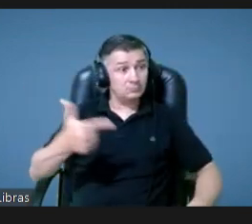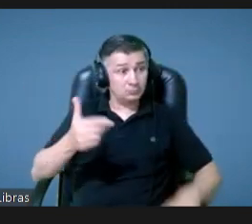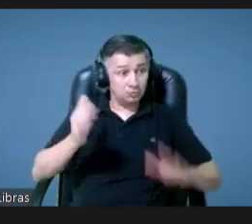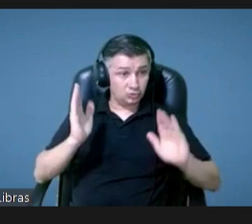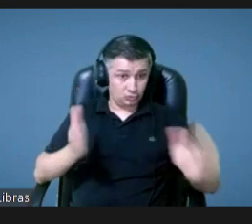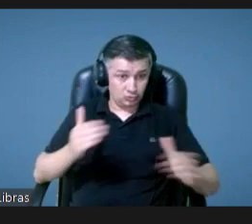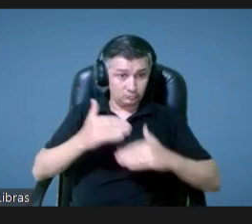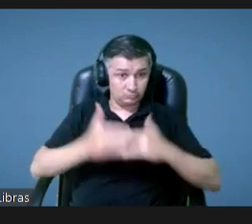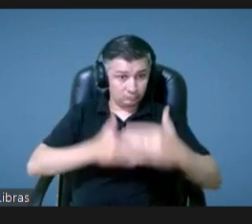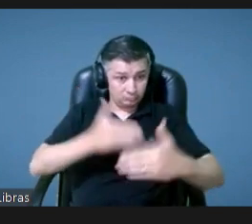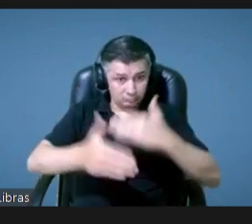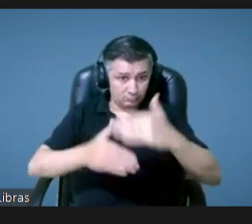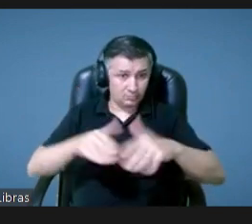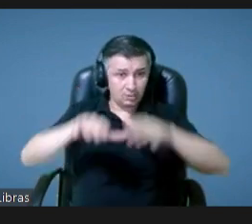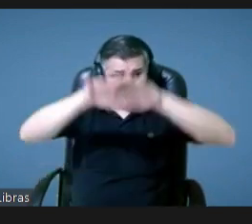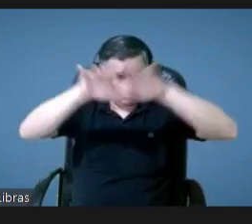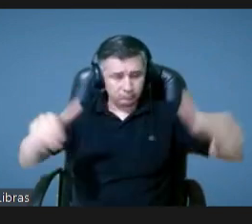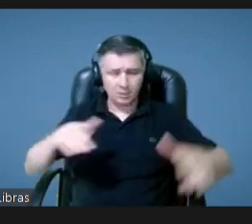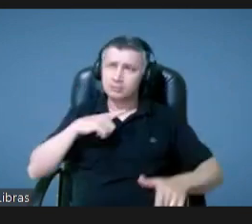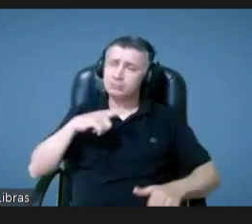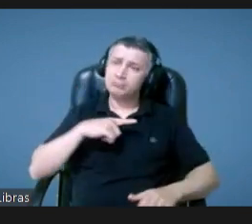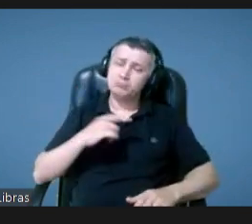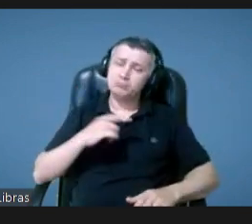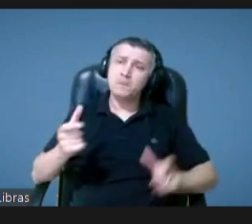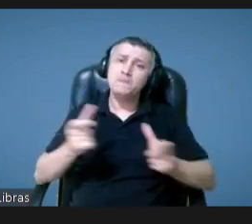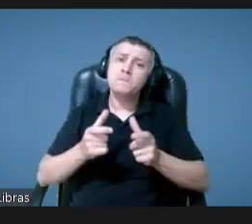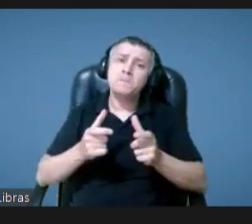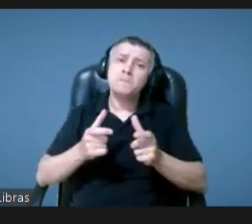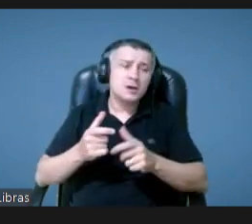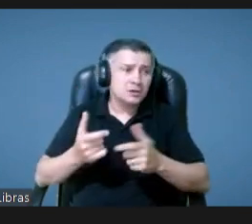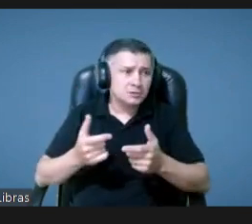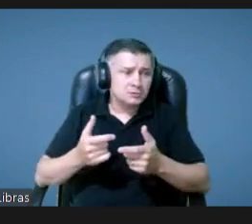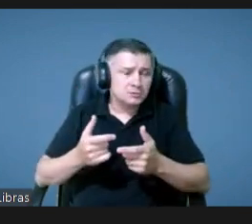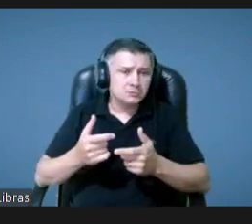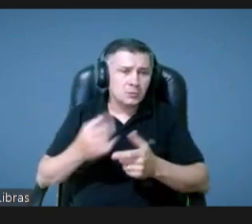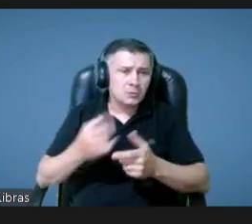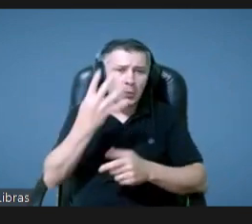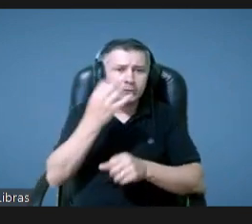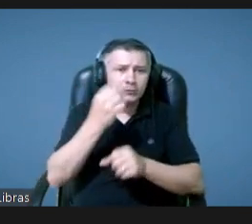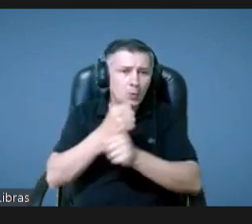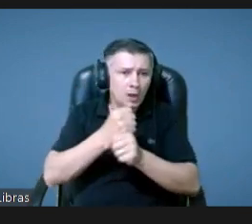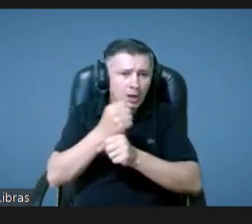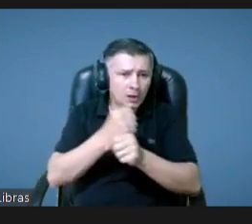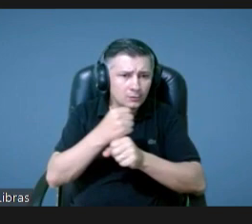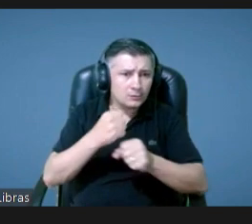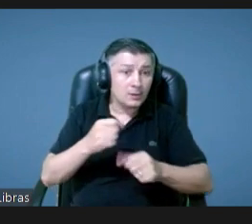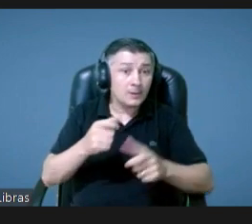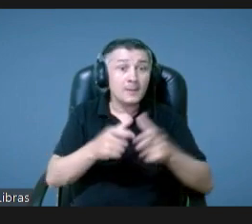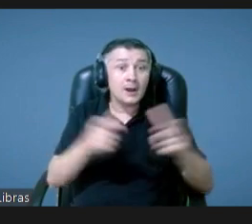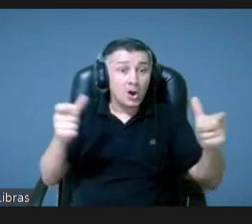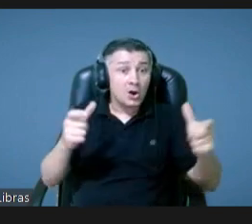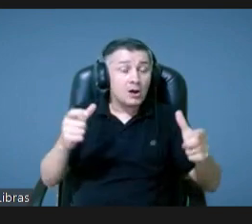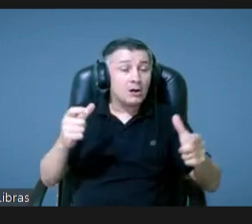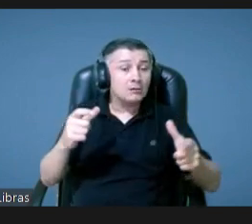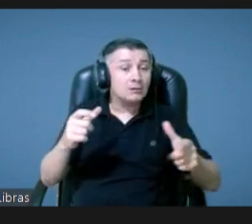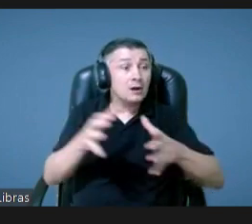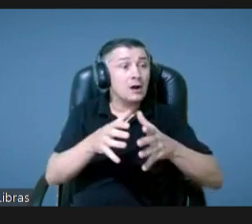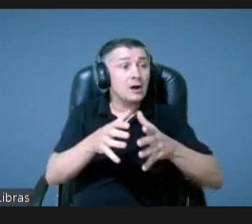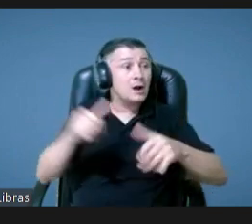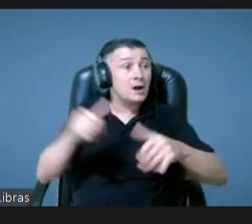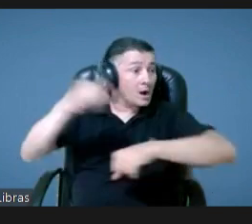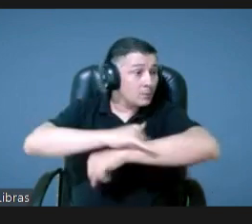opened the 12th hangar. The airport has been operating for 4 years, and it's the